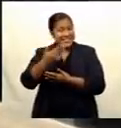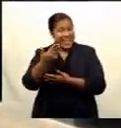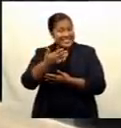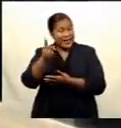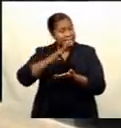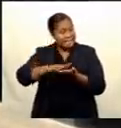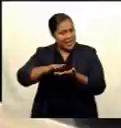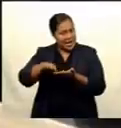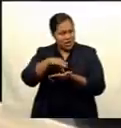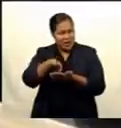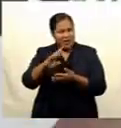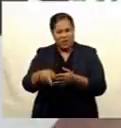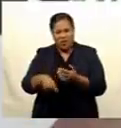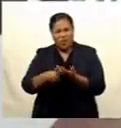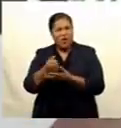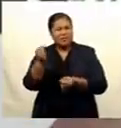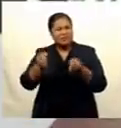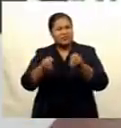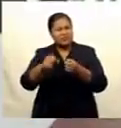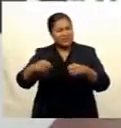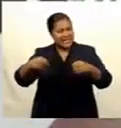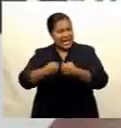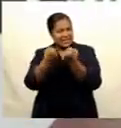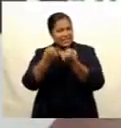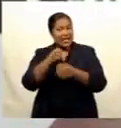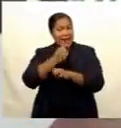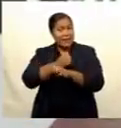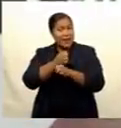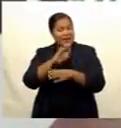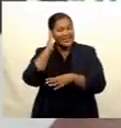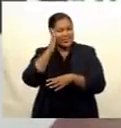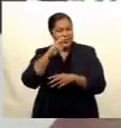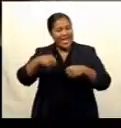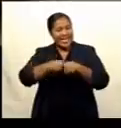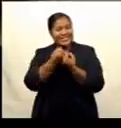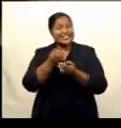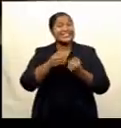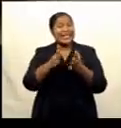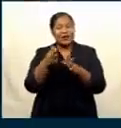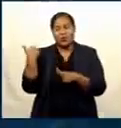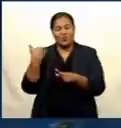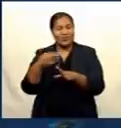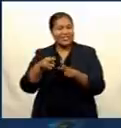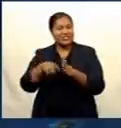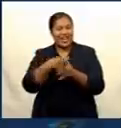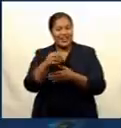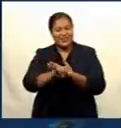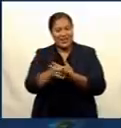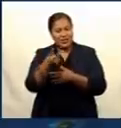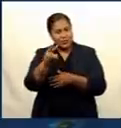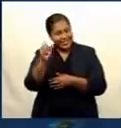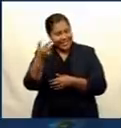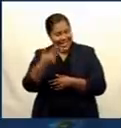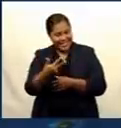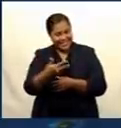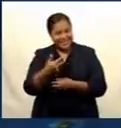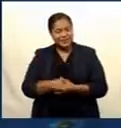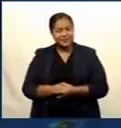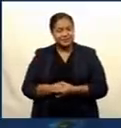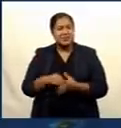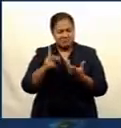in compensation for motor vehicle, employment and school accidents since January 2018. Team have been quite supportive